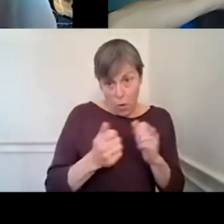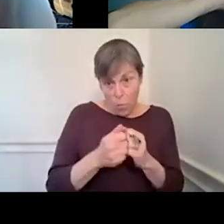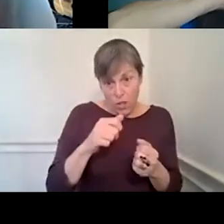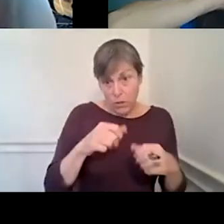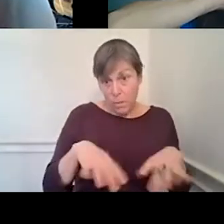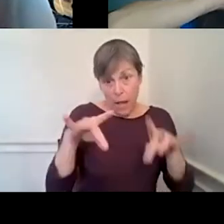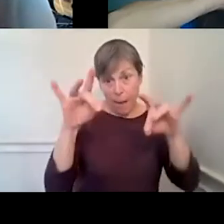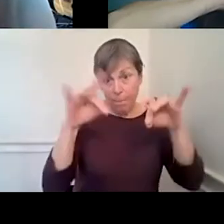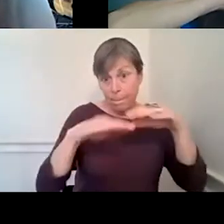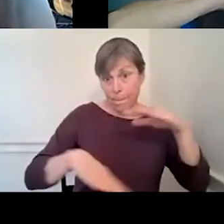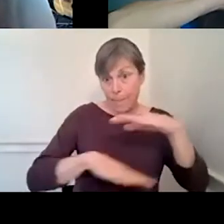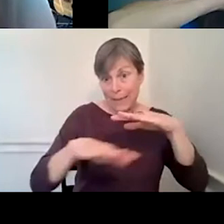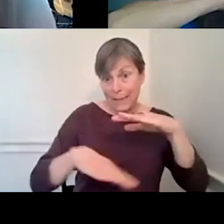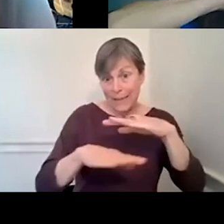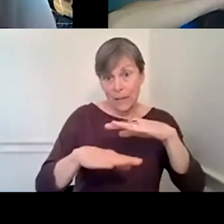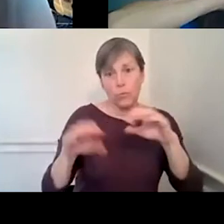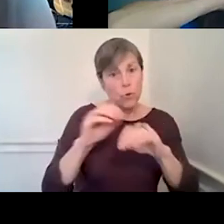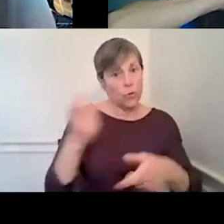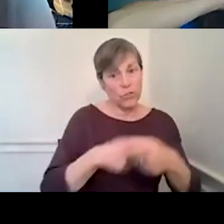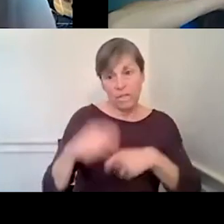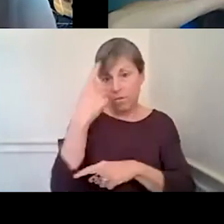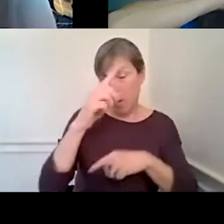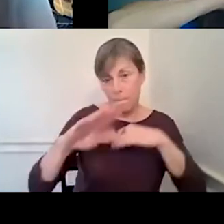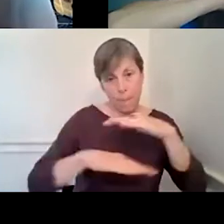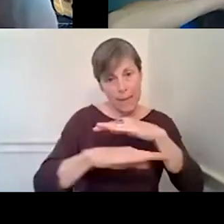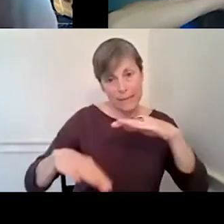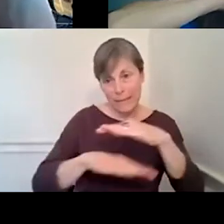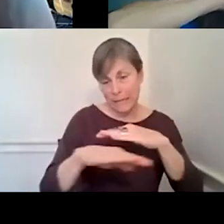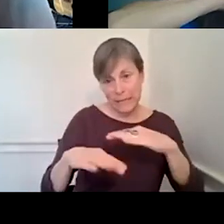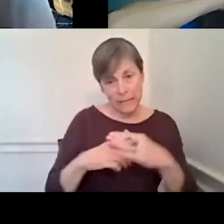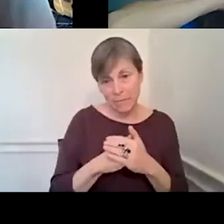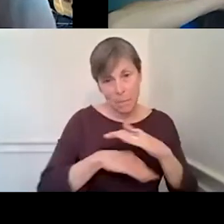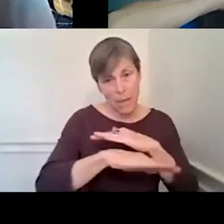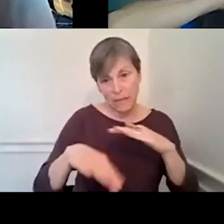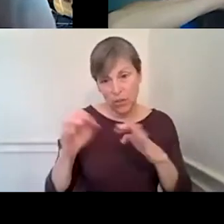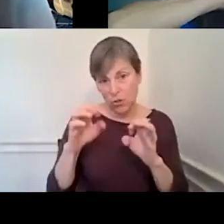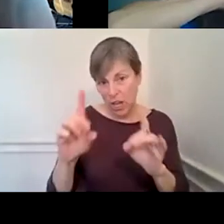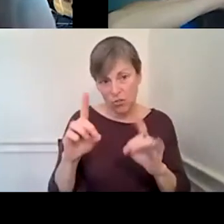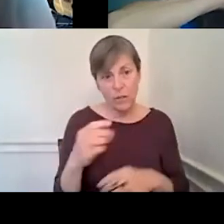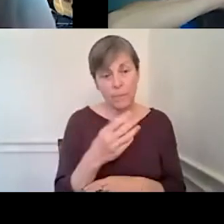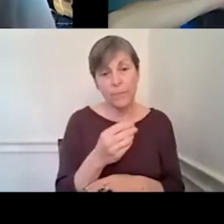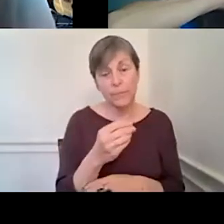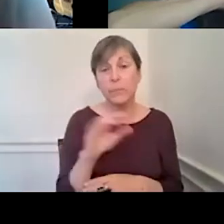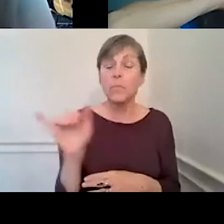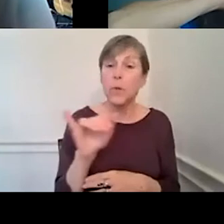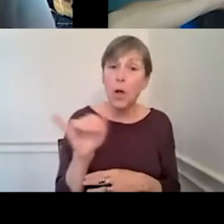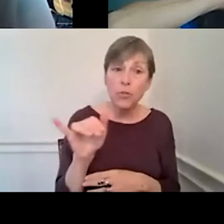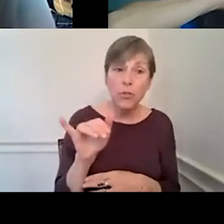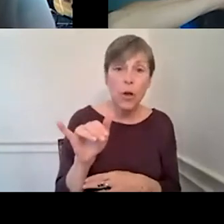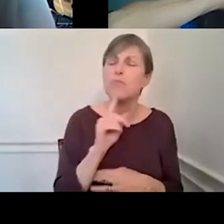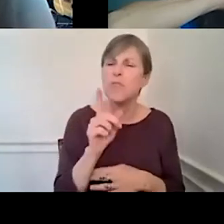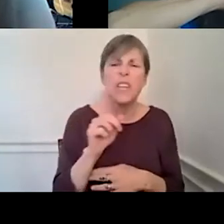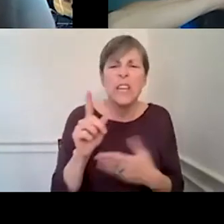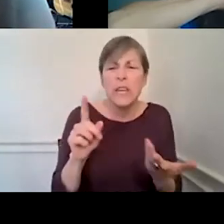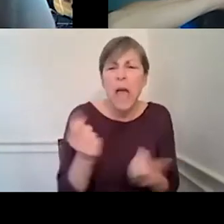was no substitution for that. And I also may be a bit biased that it's really the foundation of